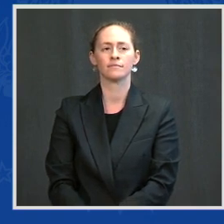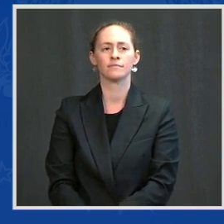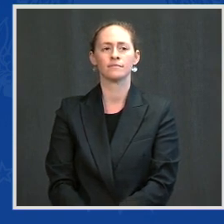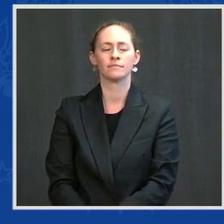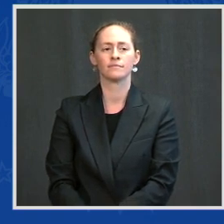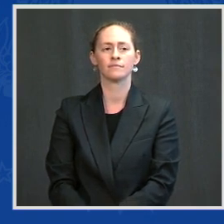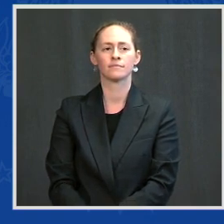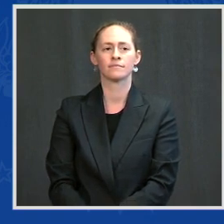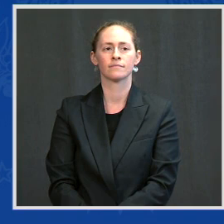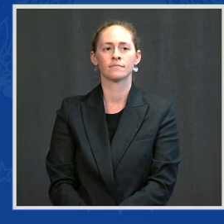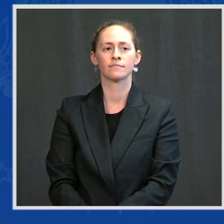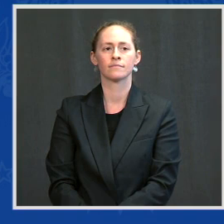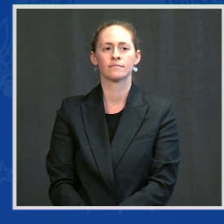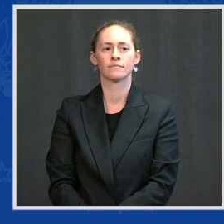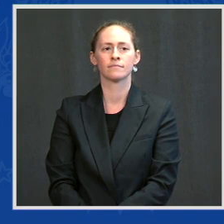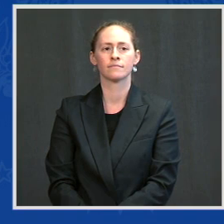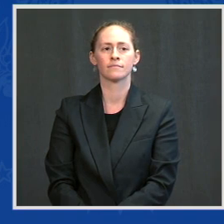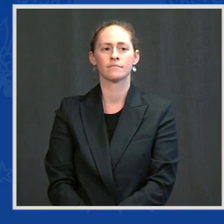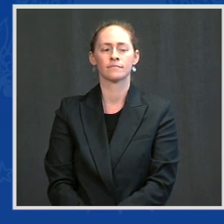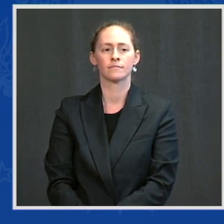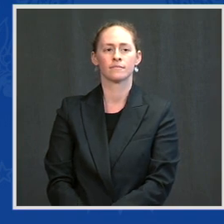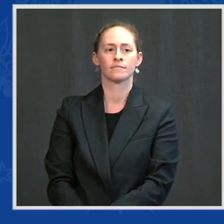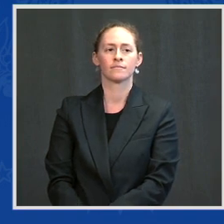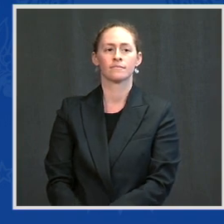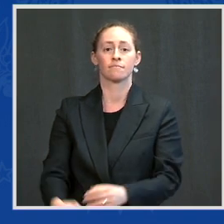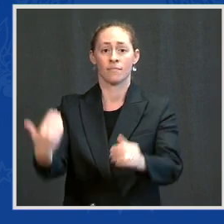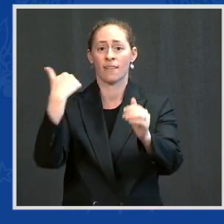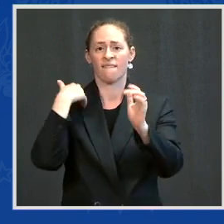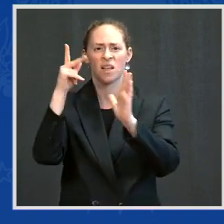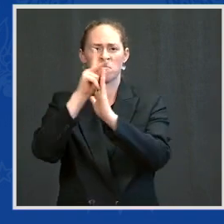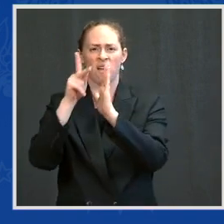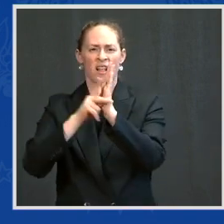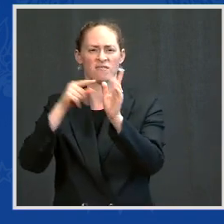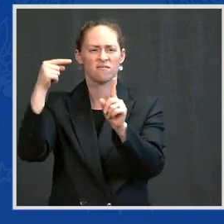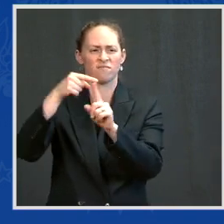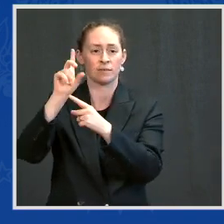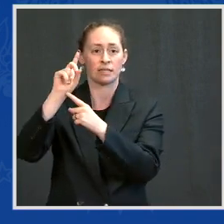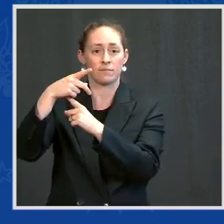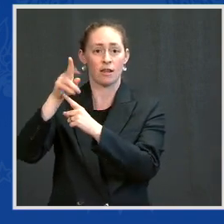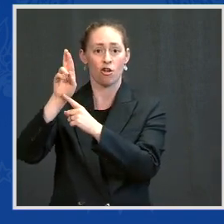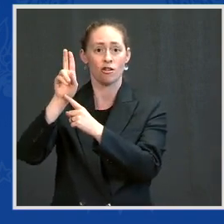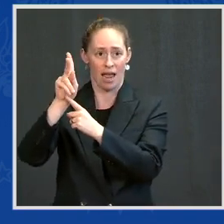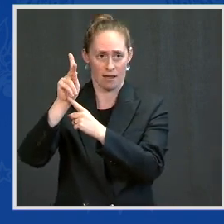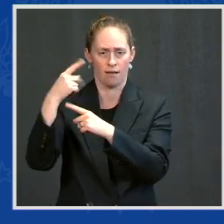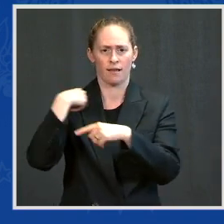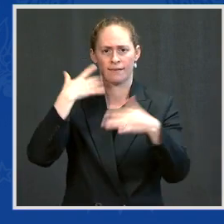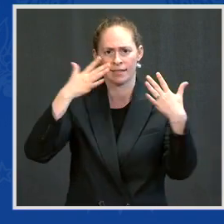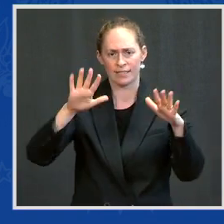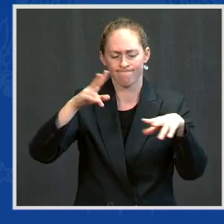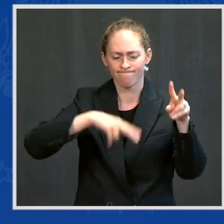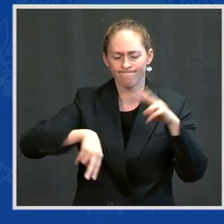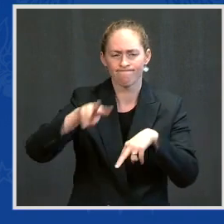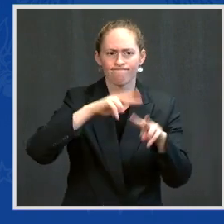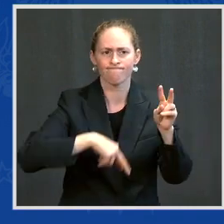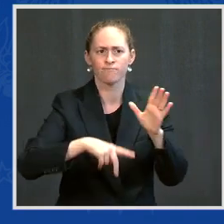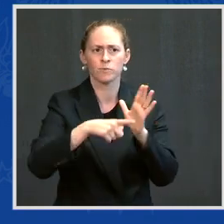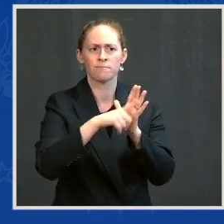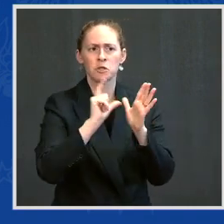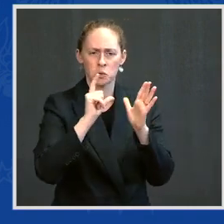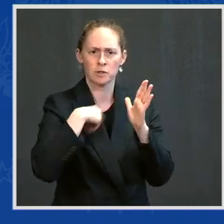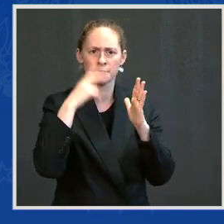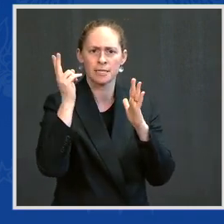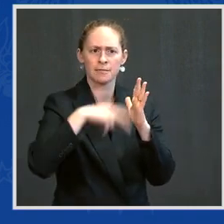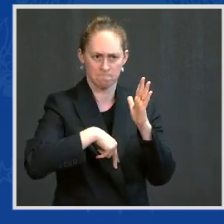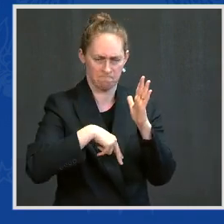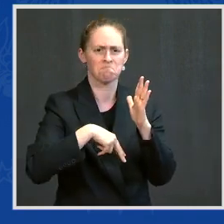the DPRK policy review has been completed in a rather fast period of time.